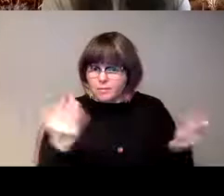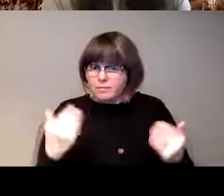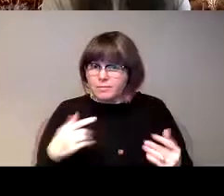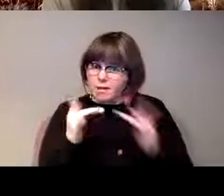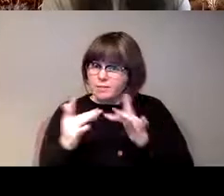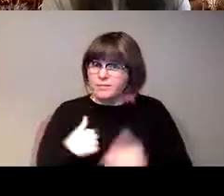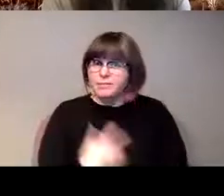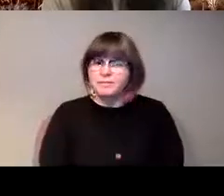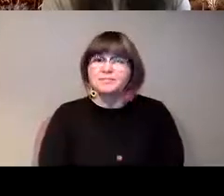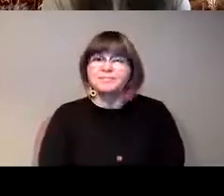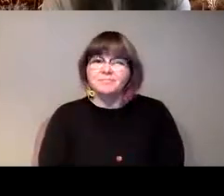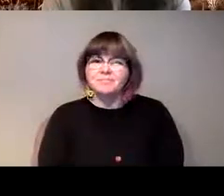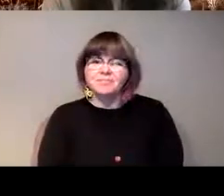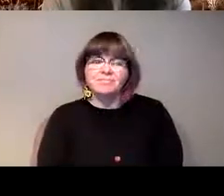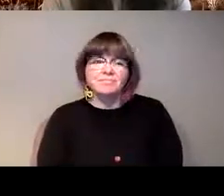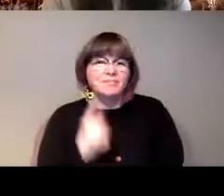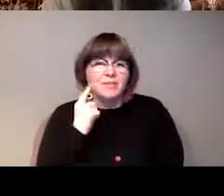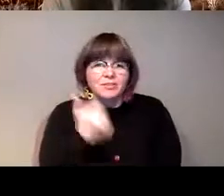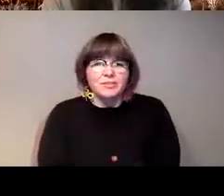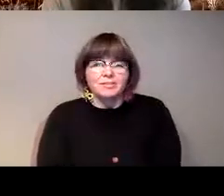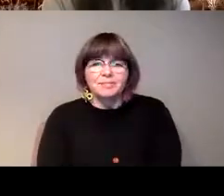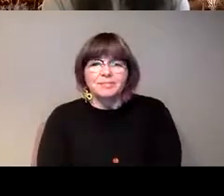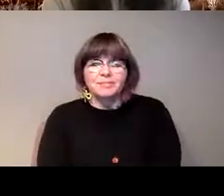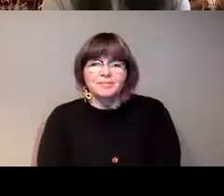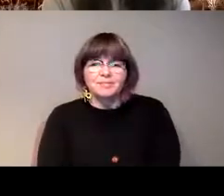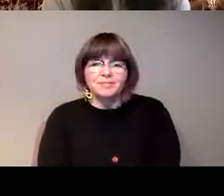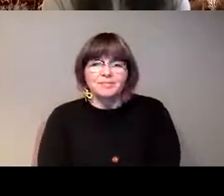contact me. Sounds good.